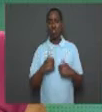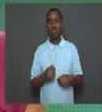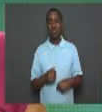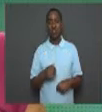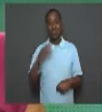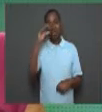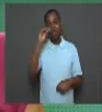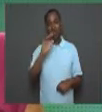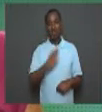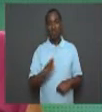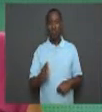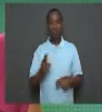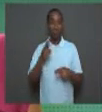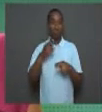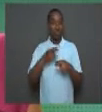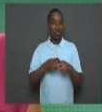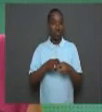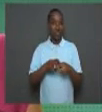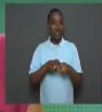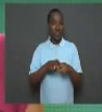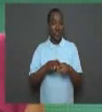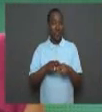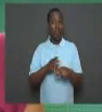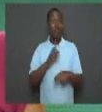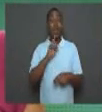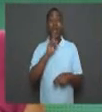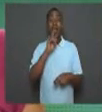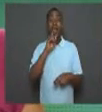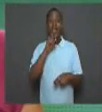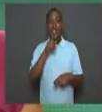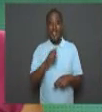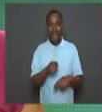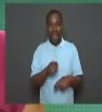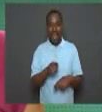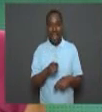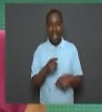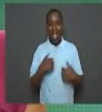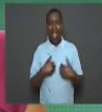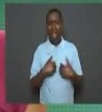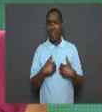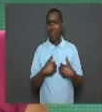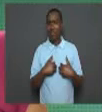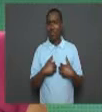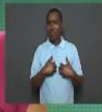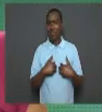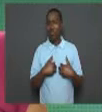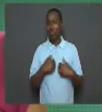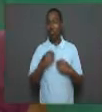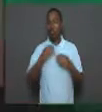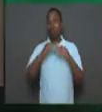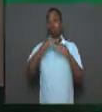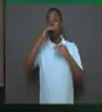Humans, which he called rational animals, were at the top of this order.